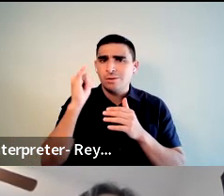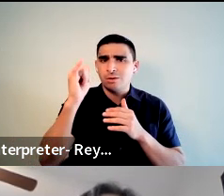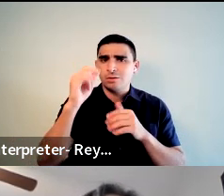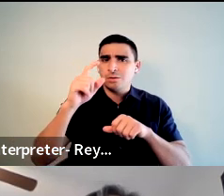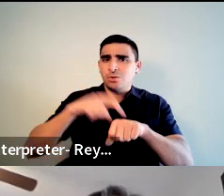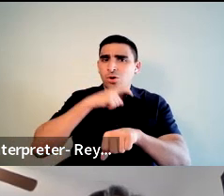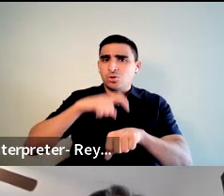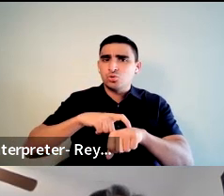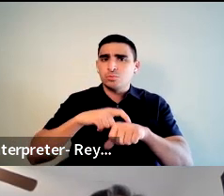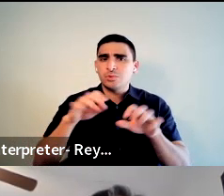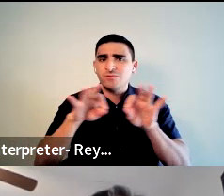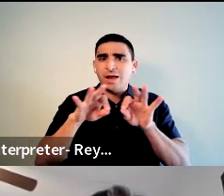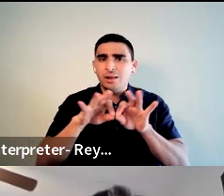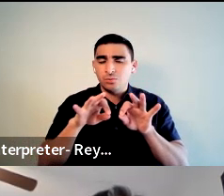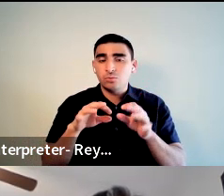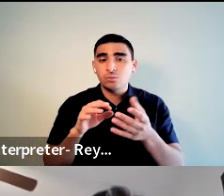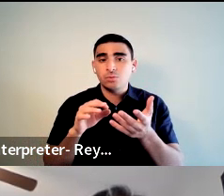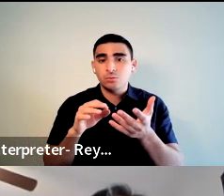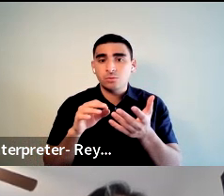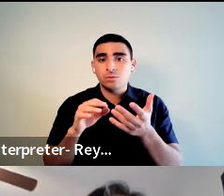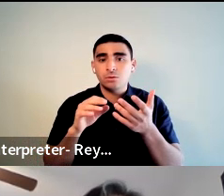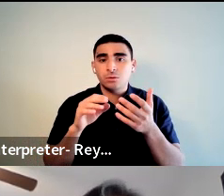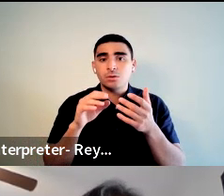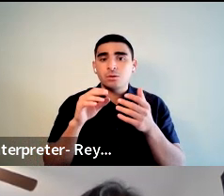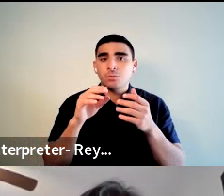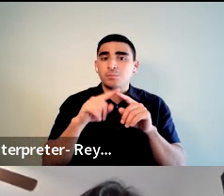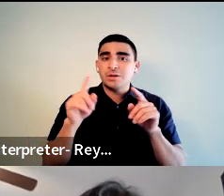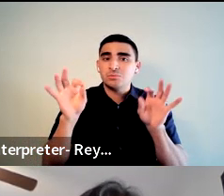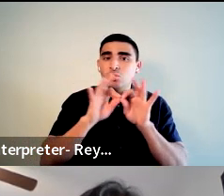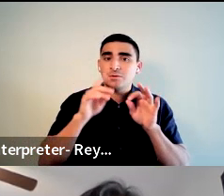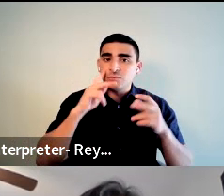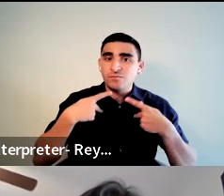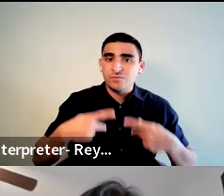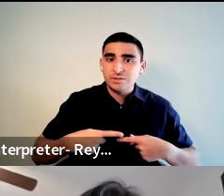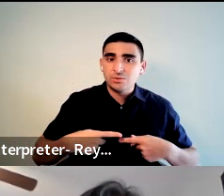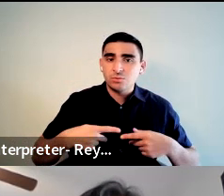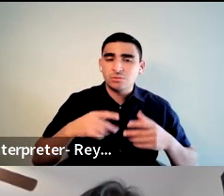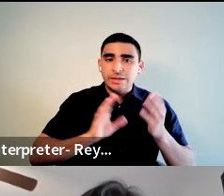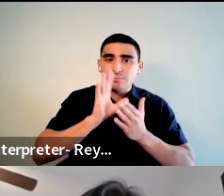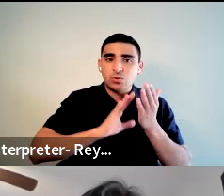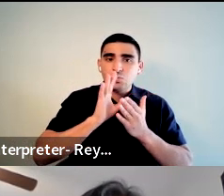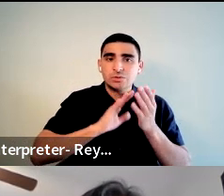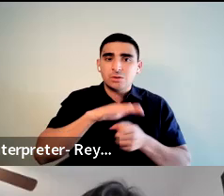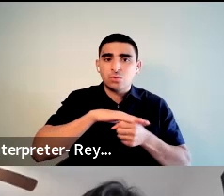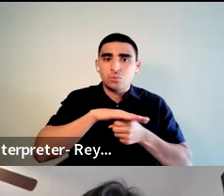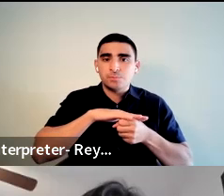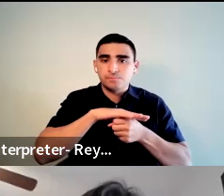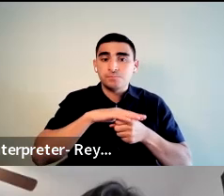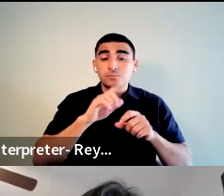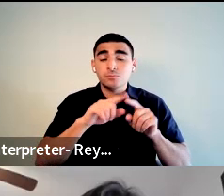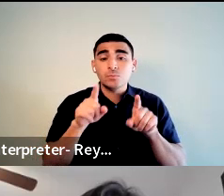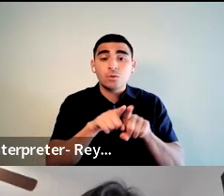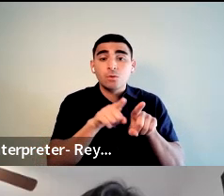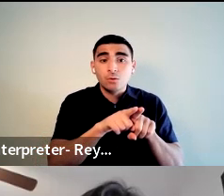commitment to the community by having physical in-person locations. And I think that's really important, but it's also as important to